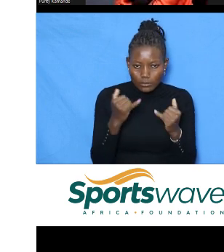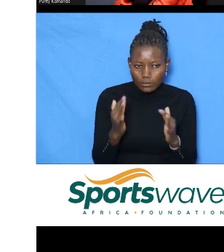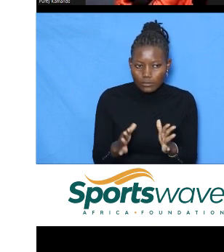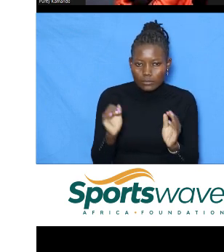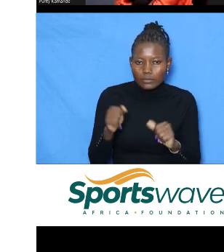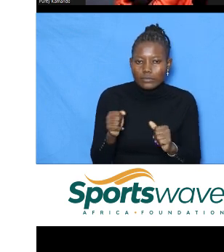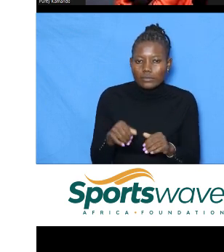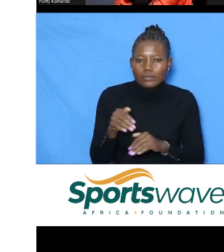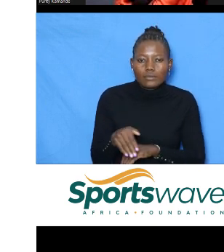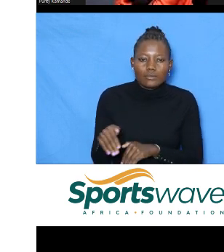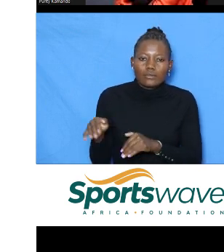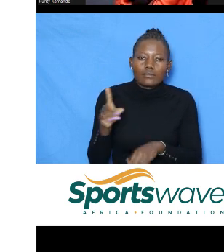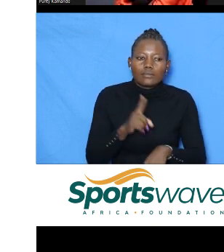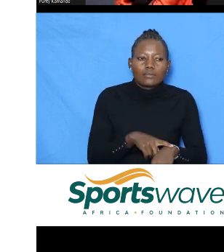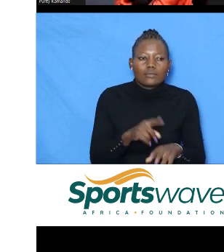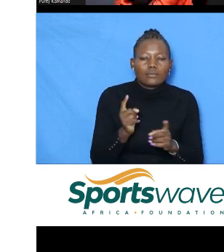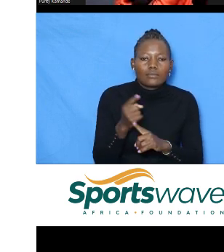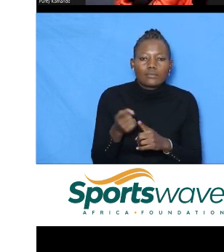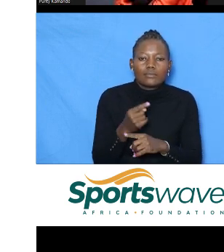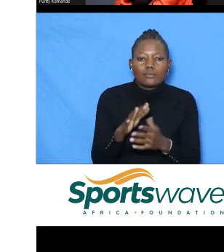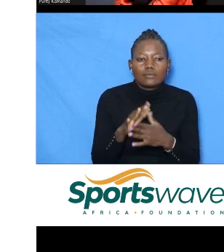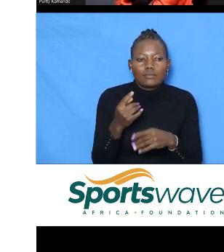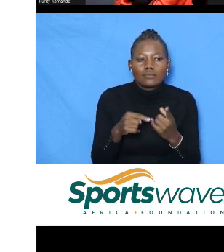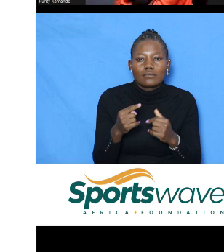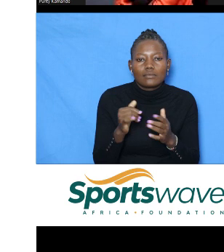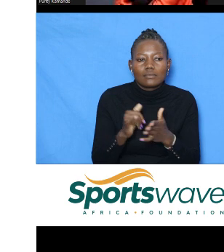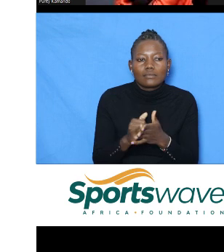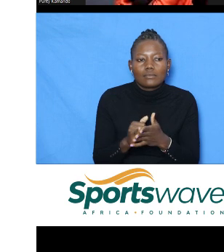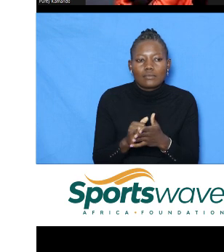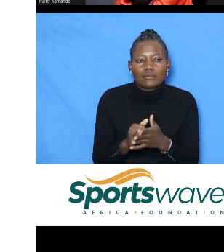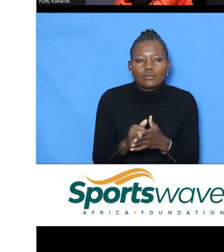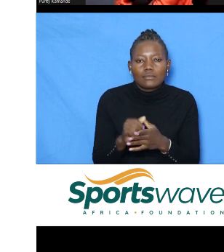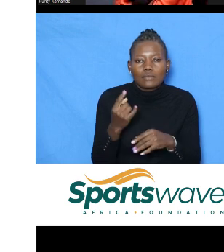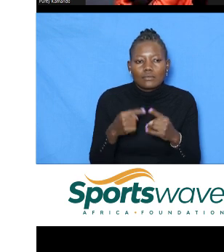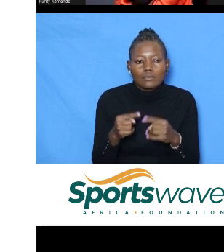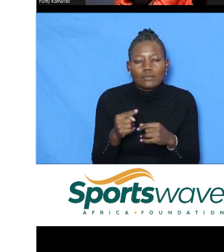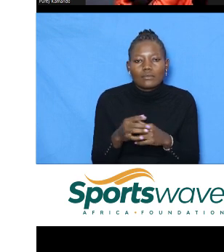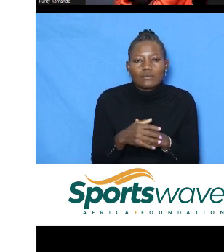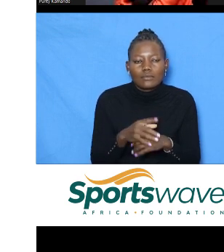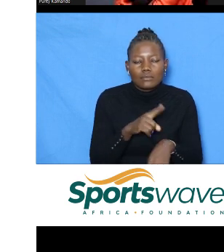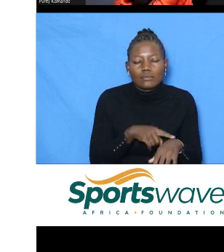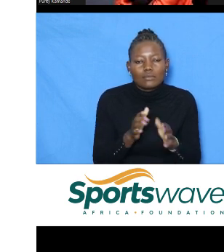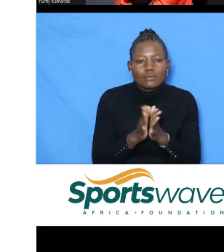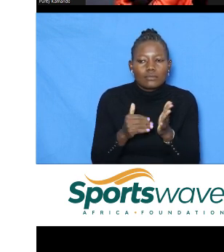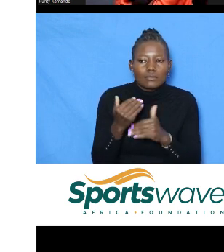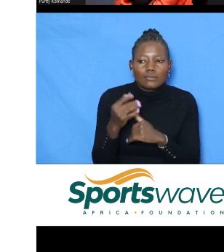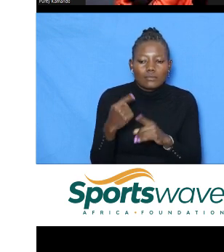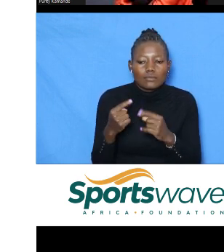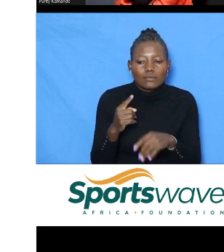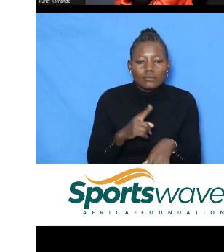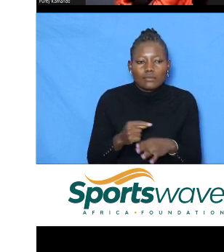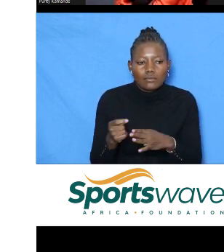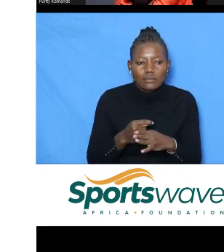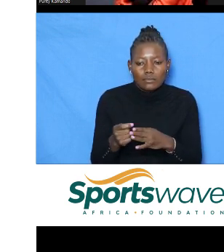be able to follow during the various seasons. That's the pre-season, the competition season, and the post-season as the training